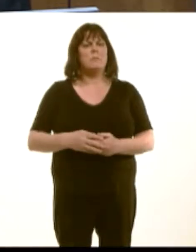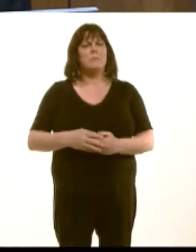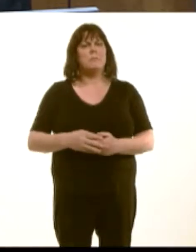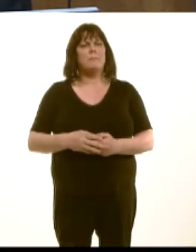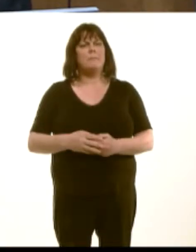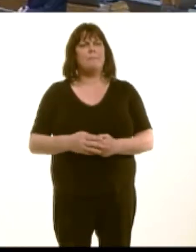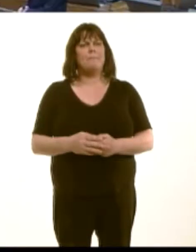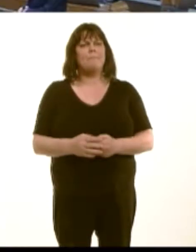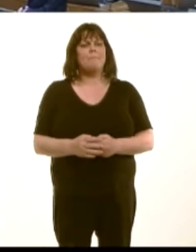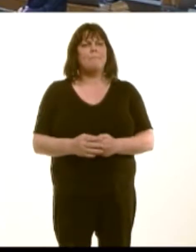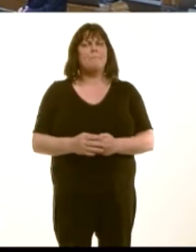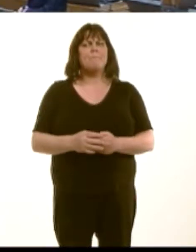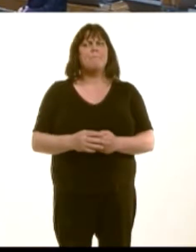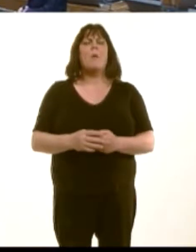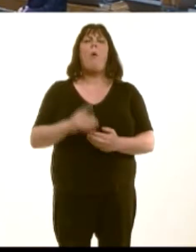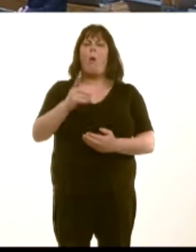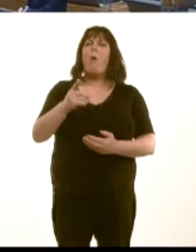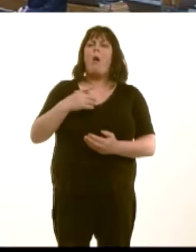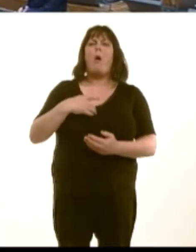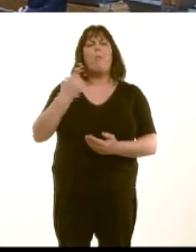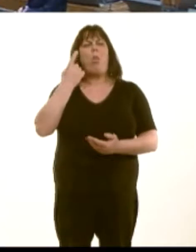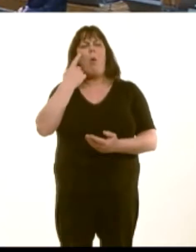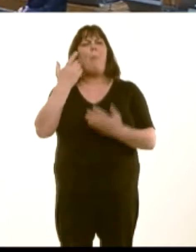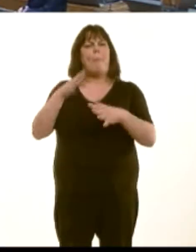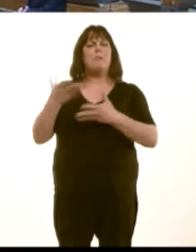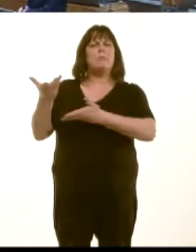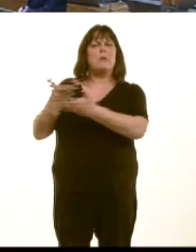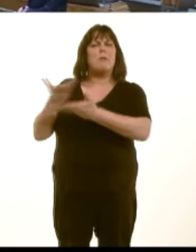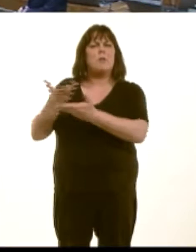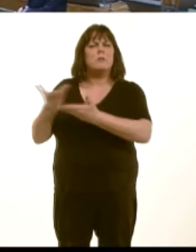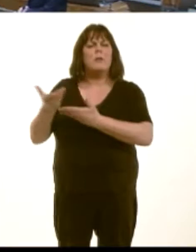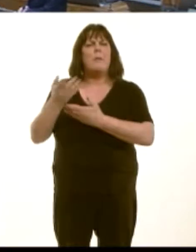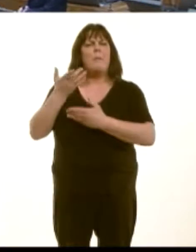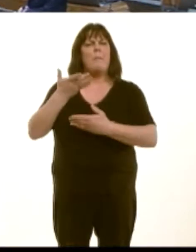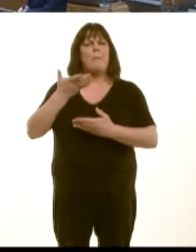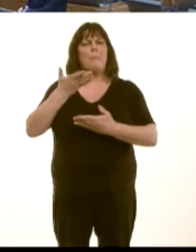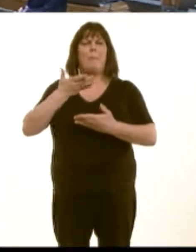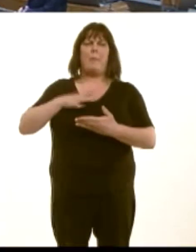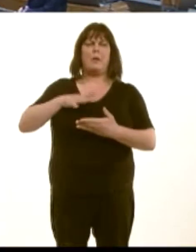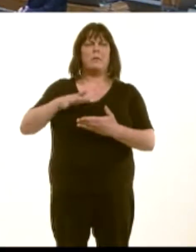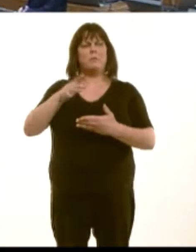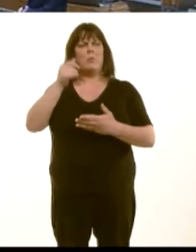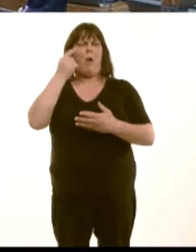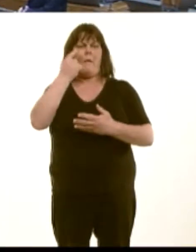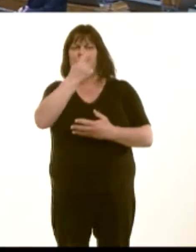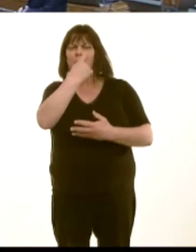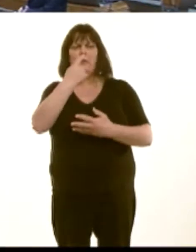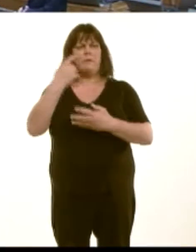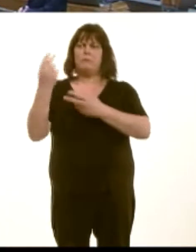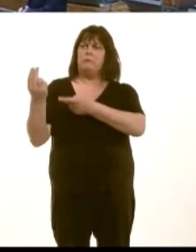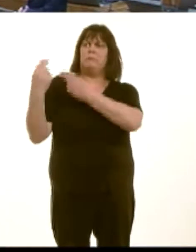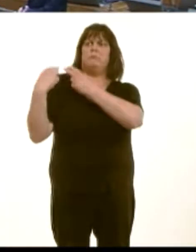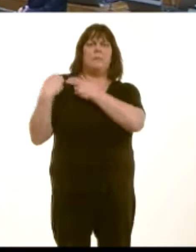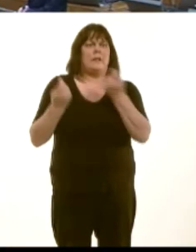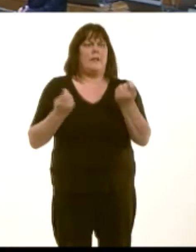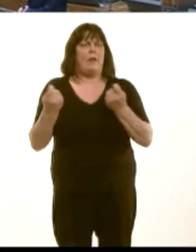Minister. One example of where devolution or claimed devolution has been a success for Wales is the devolution of policing